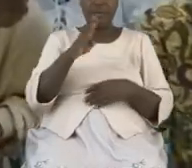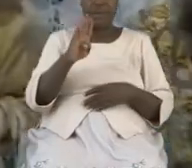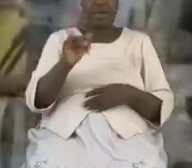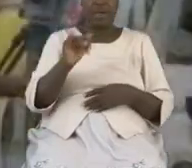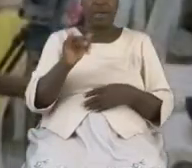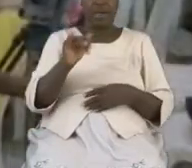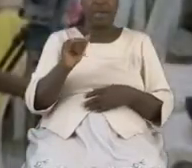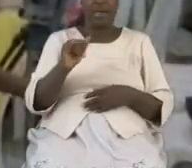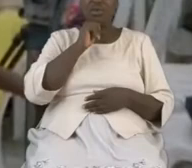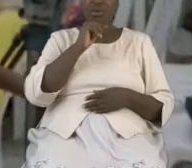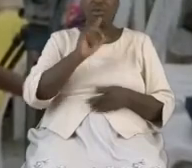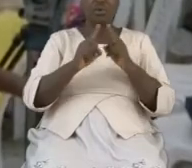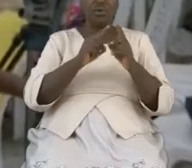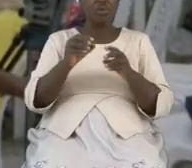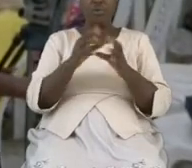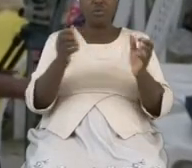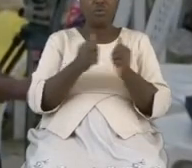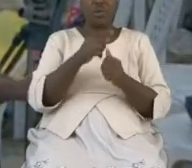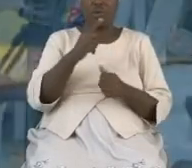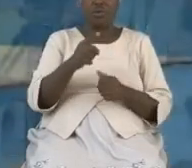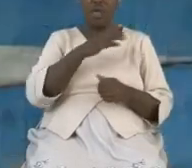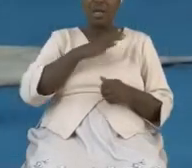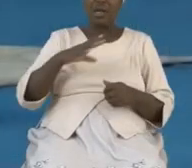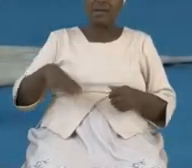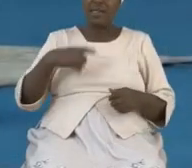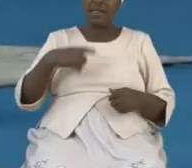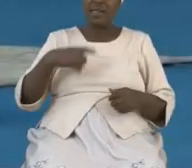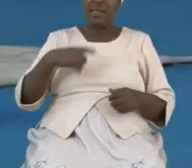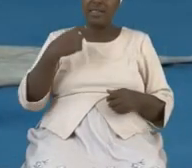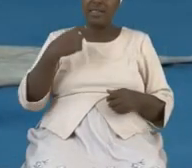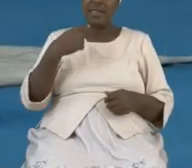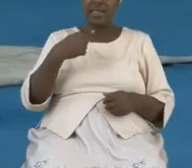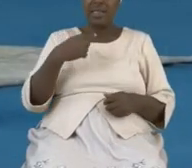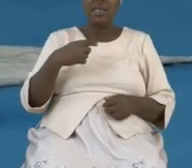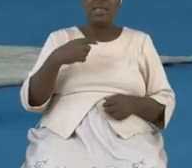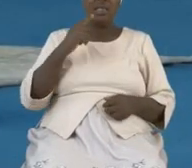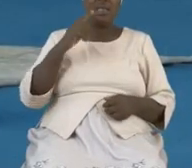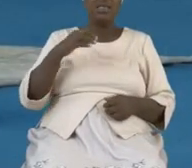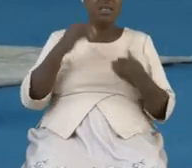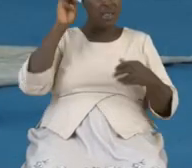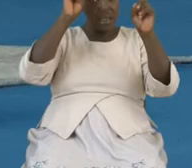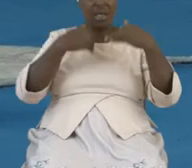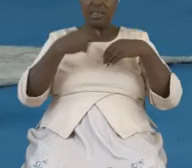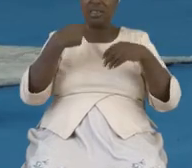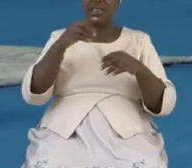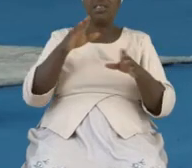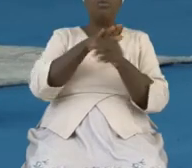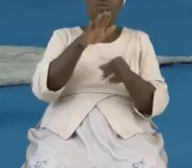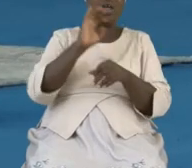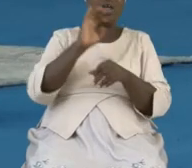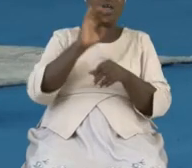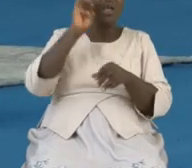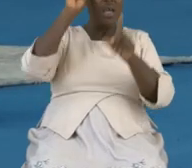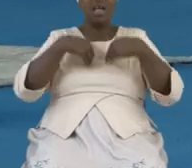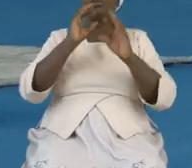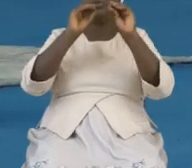much with you. Christ said, he has said enough. He has taught enough. He